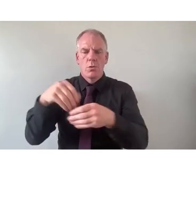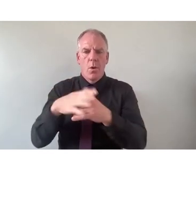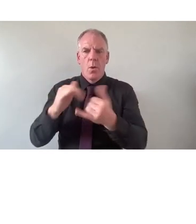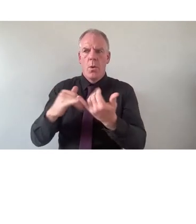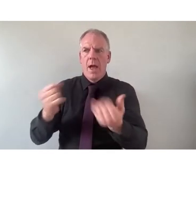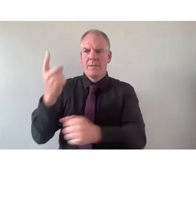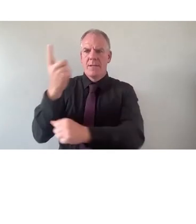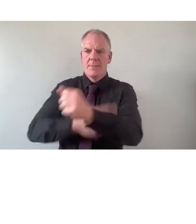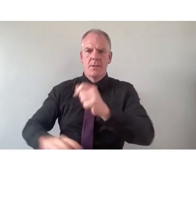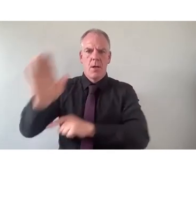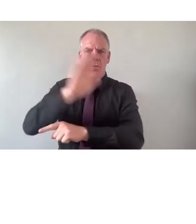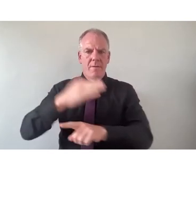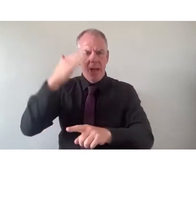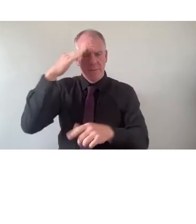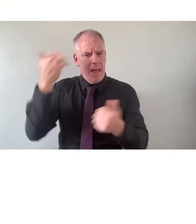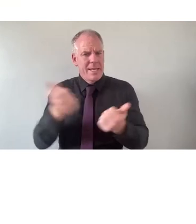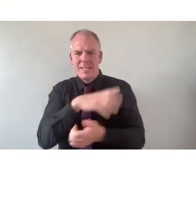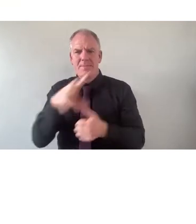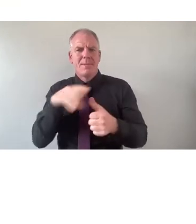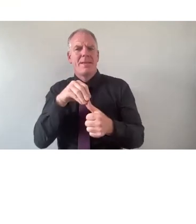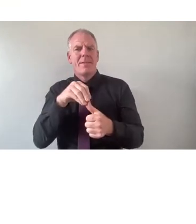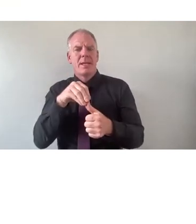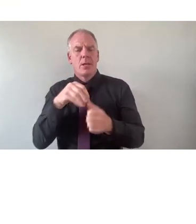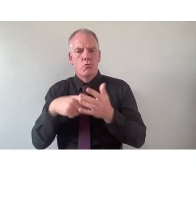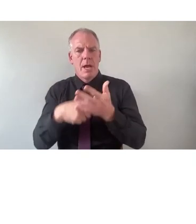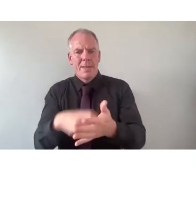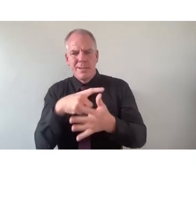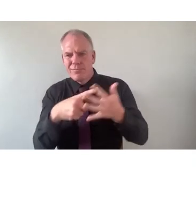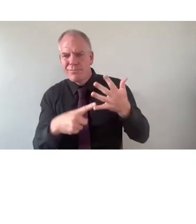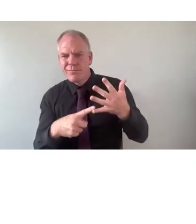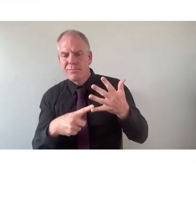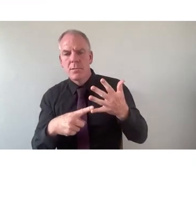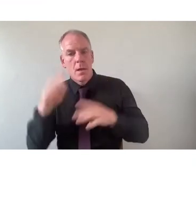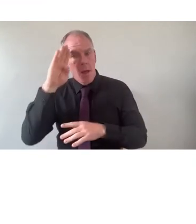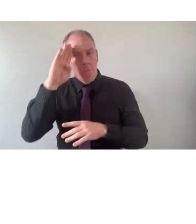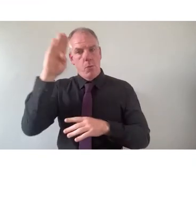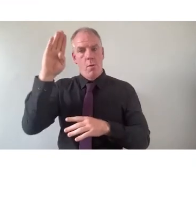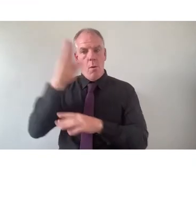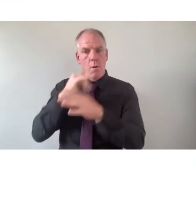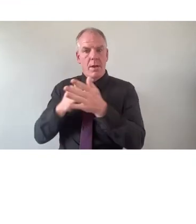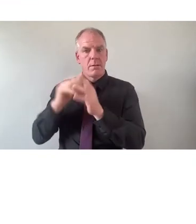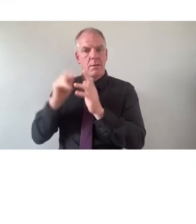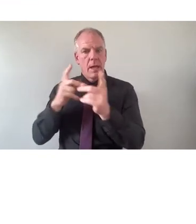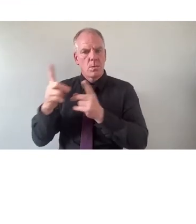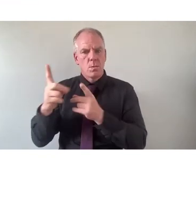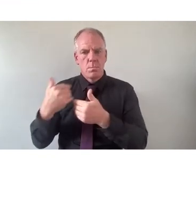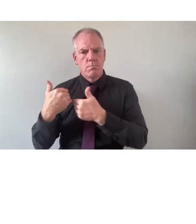Ireland. Do you have any specific recommendations where employer organisations can play a